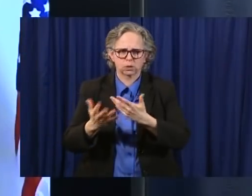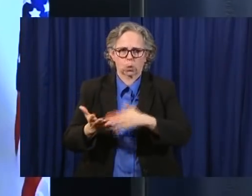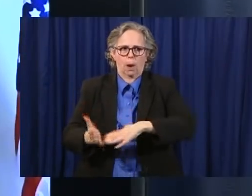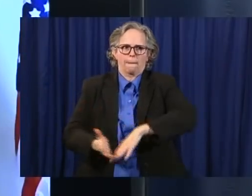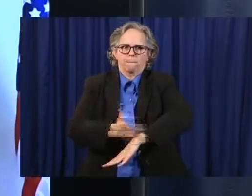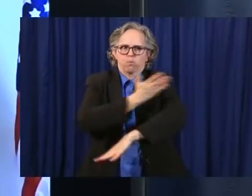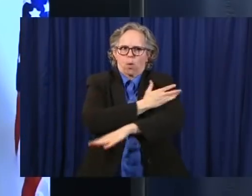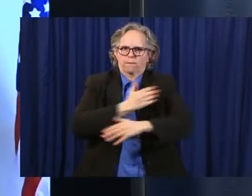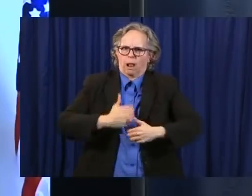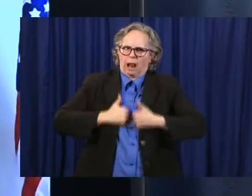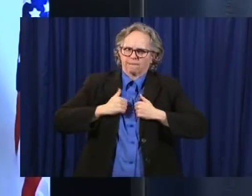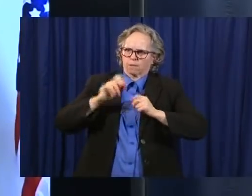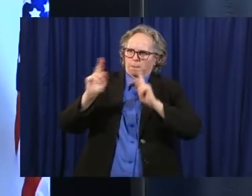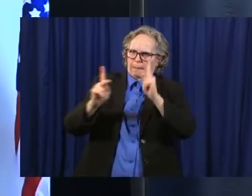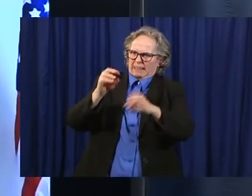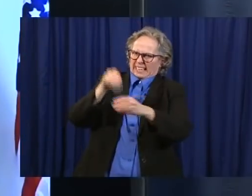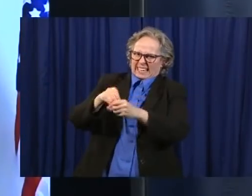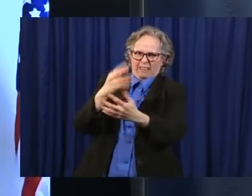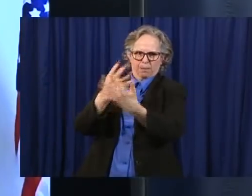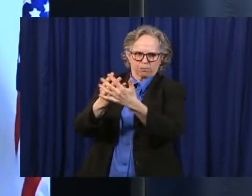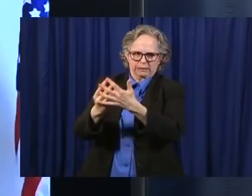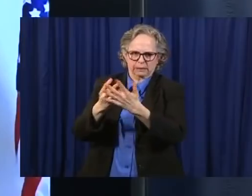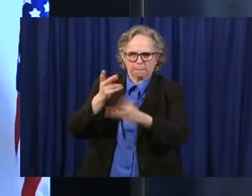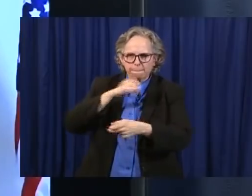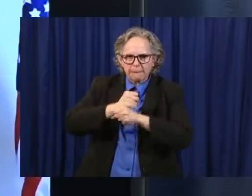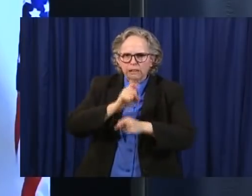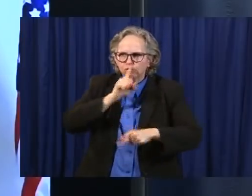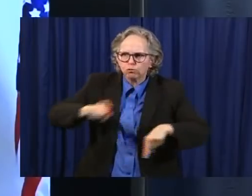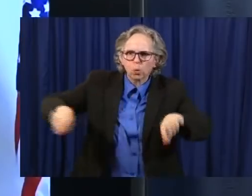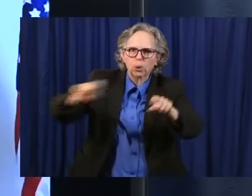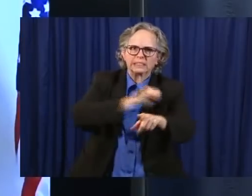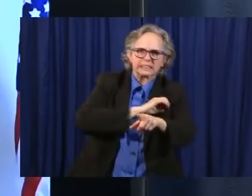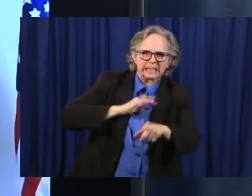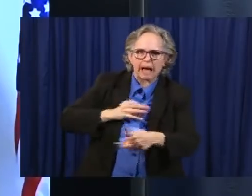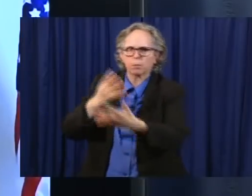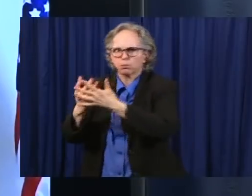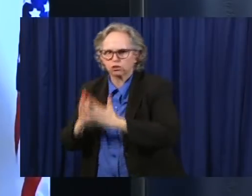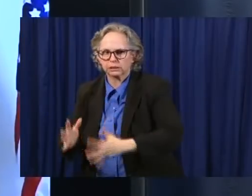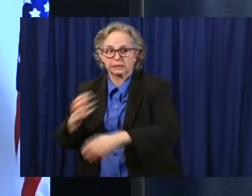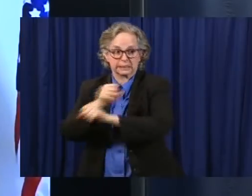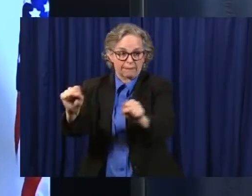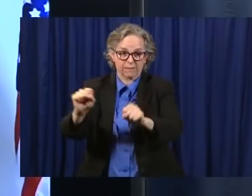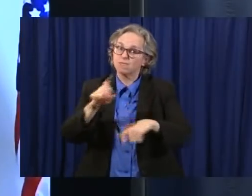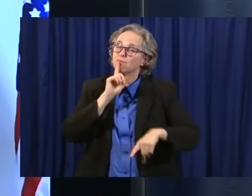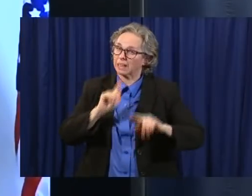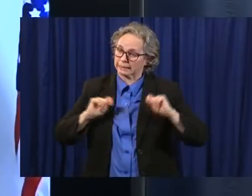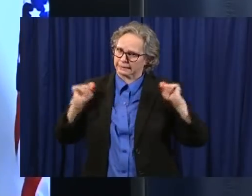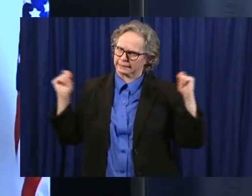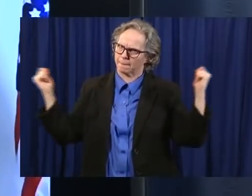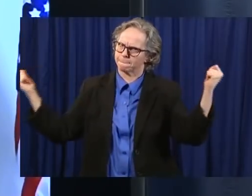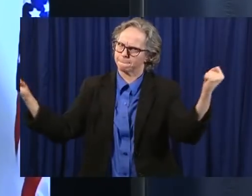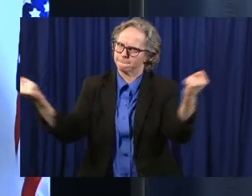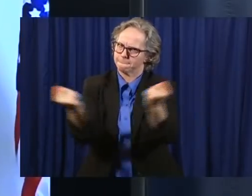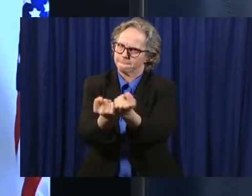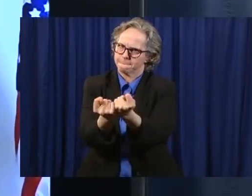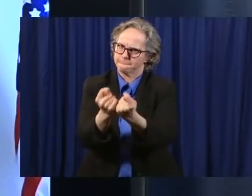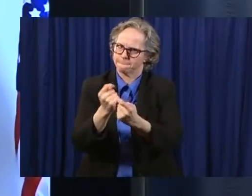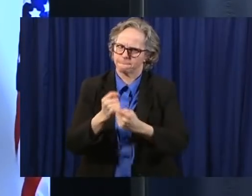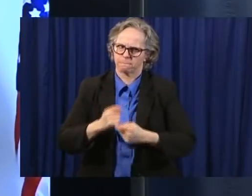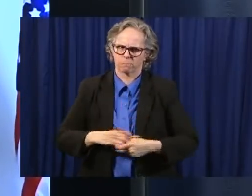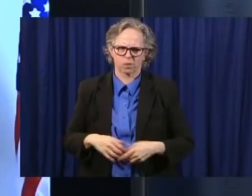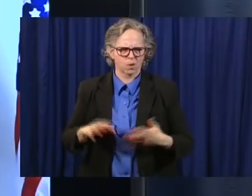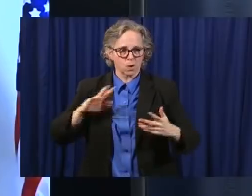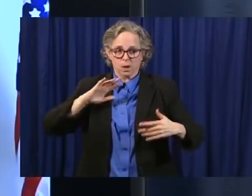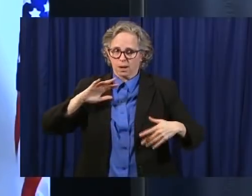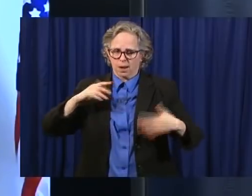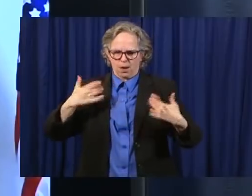our environment. They're definitely, it's a team. It's a team, and it's been refreshing because I don't think all